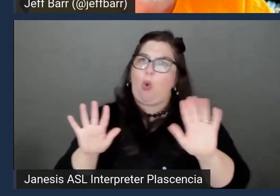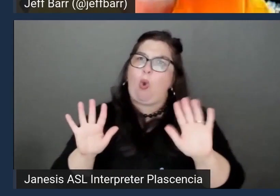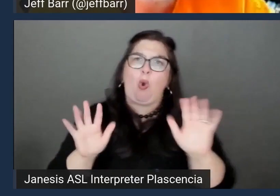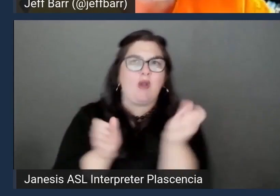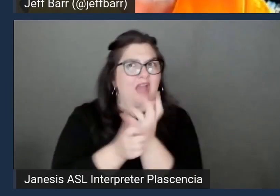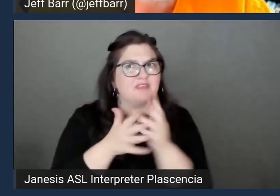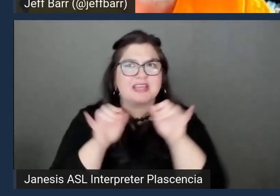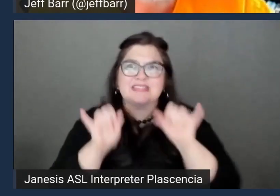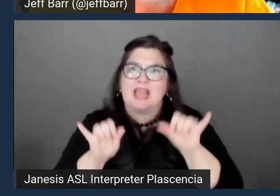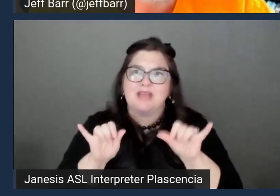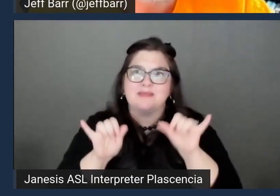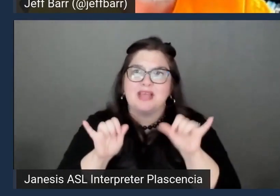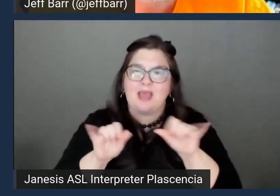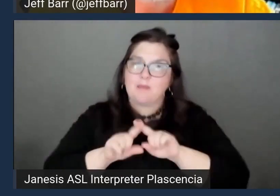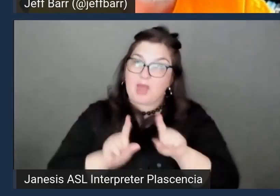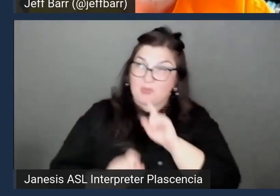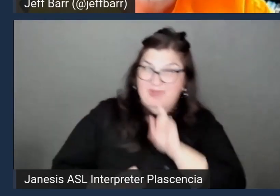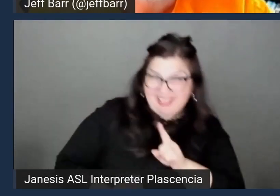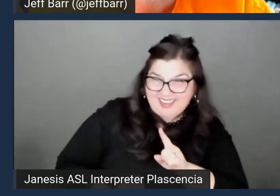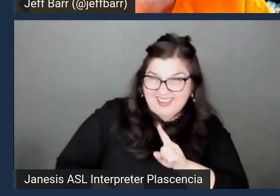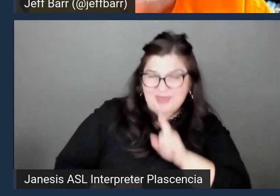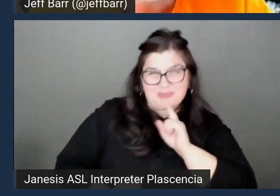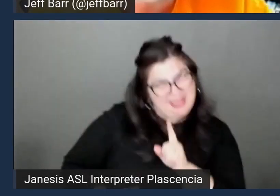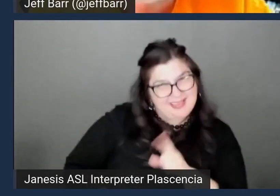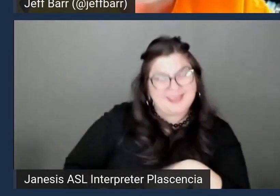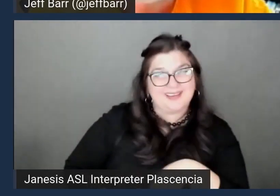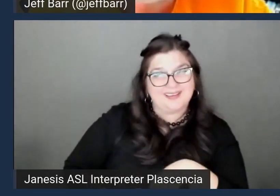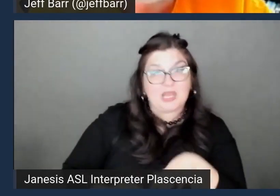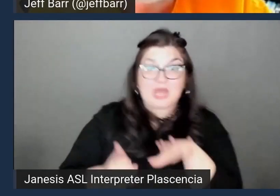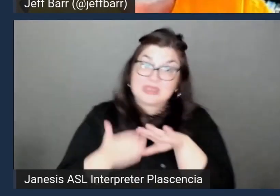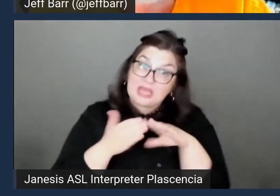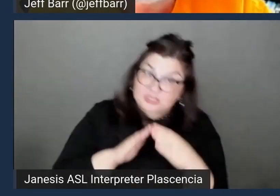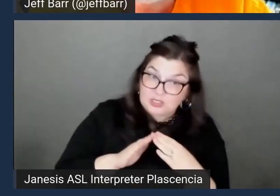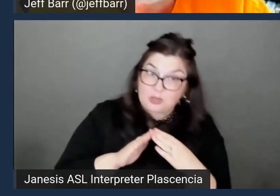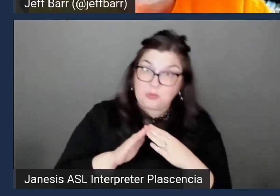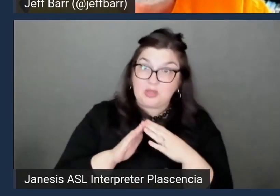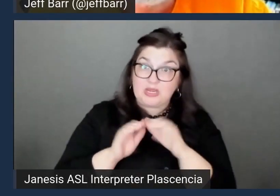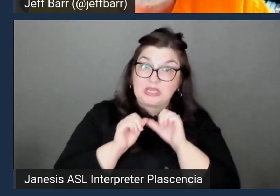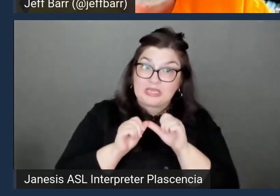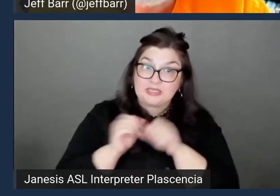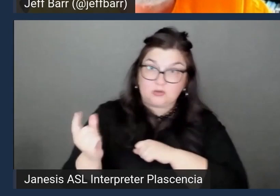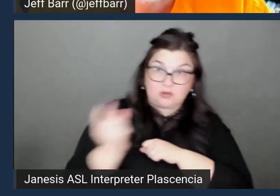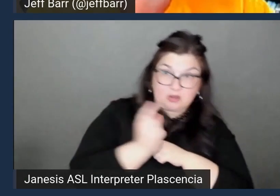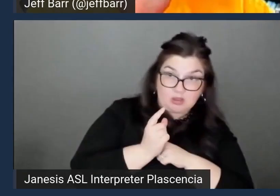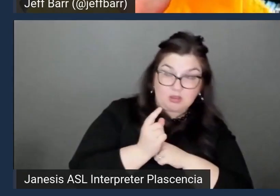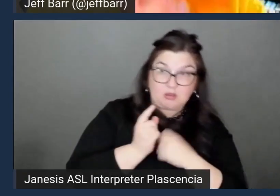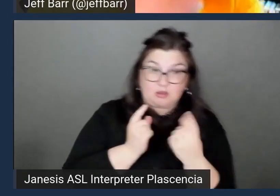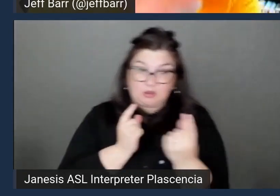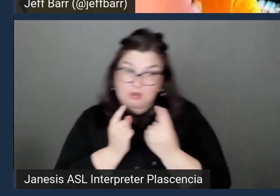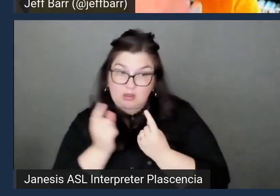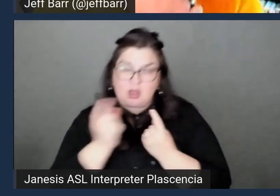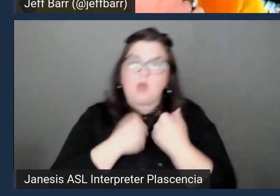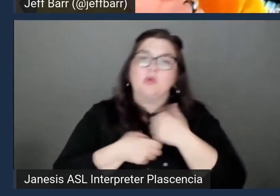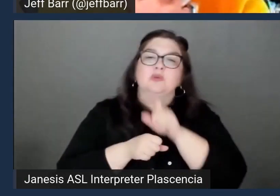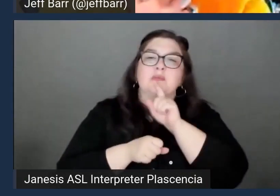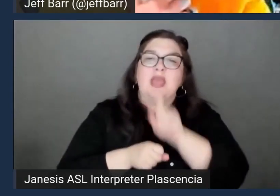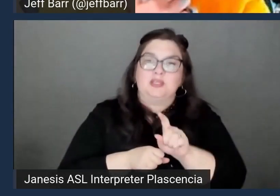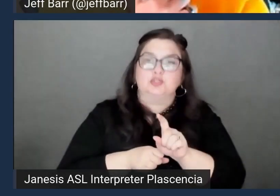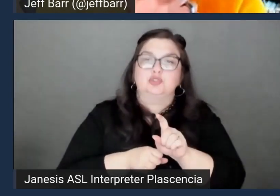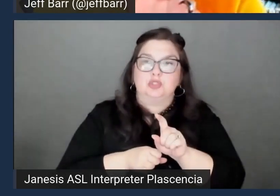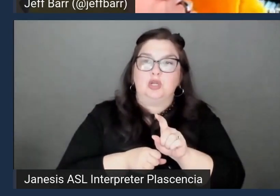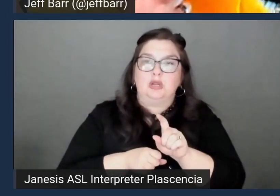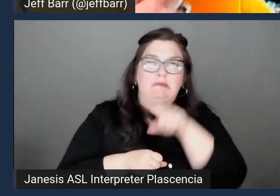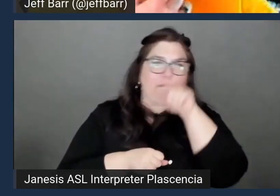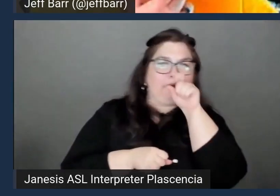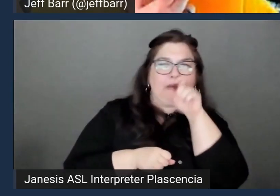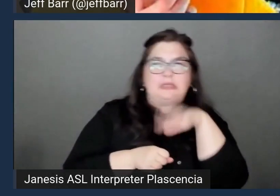be, but is it really? Is the community going to continue to come with us? And I want to make sure that there's no doubt about this. When